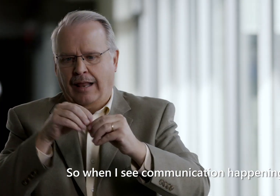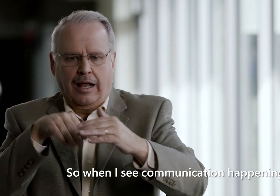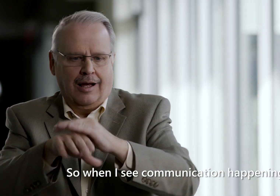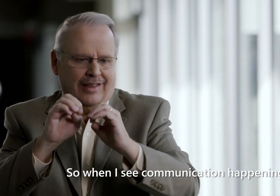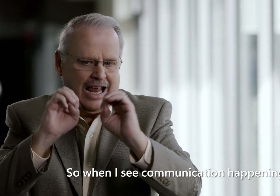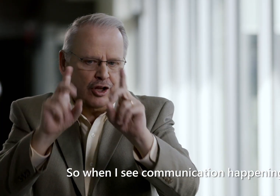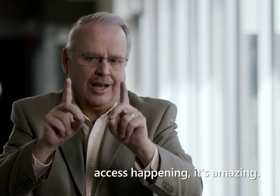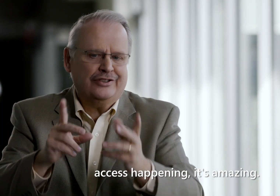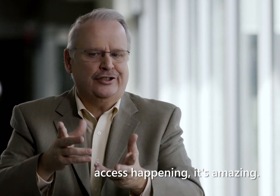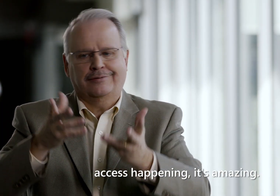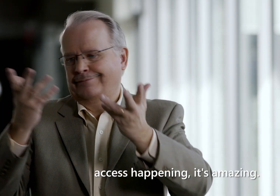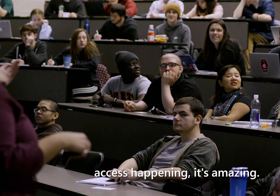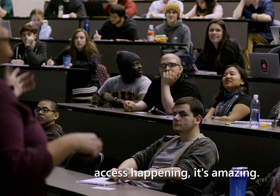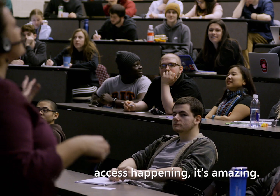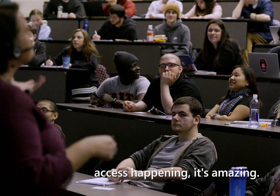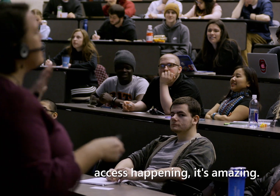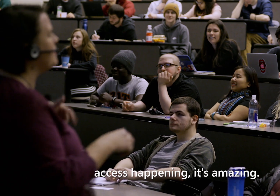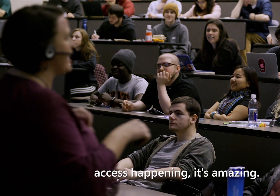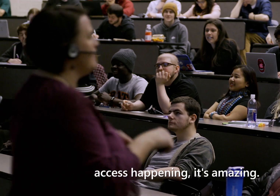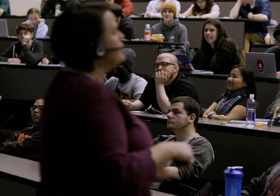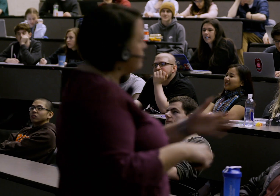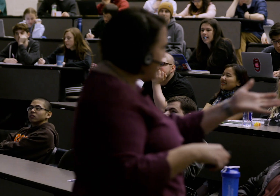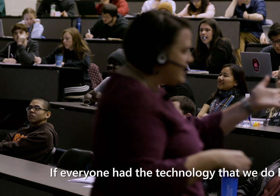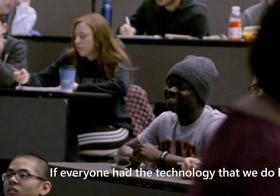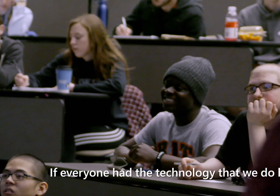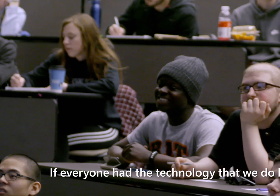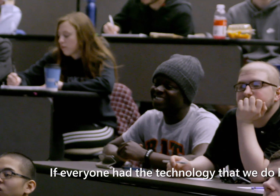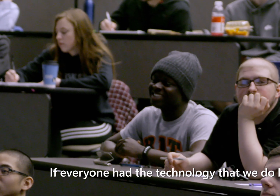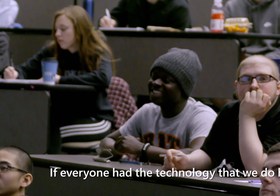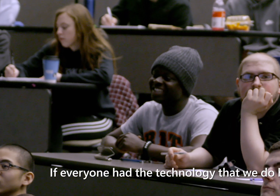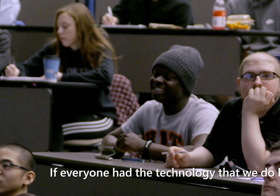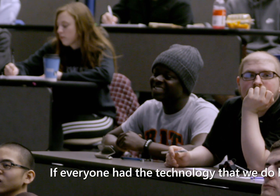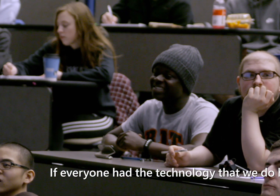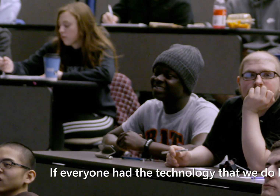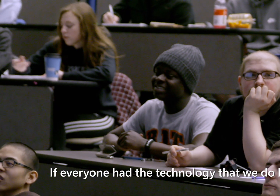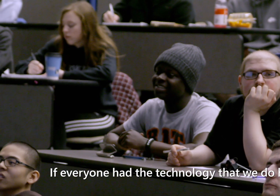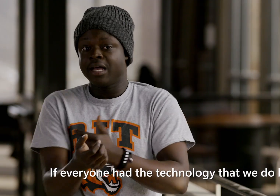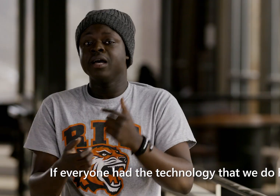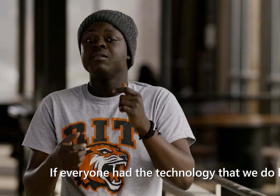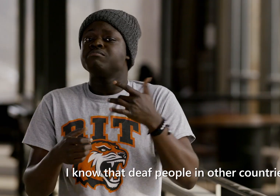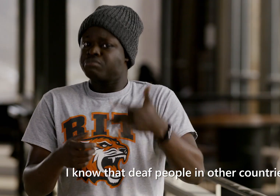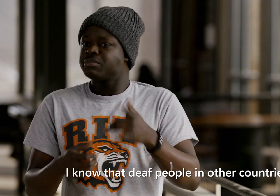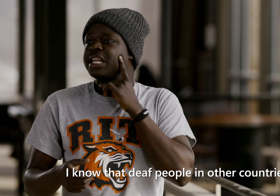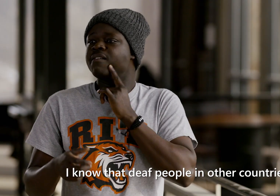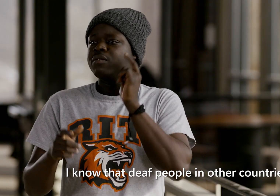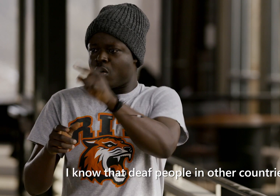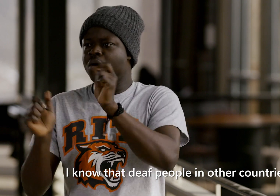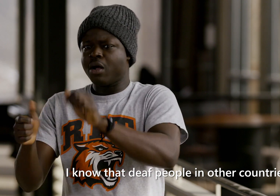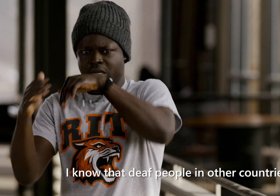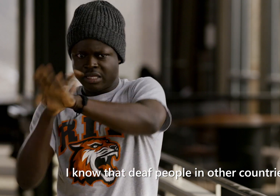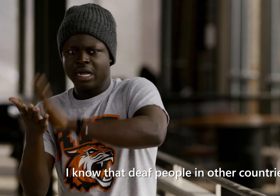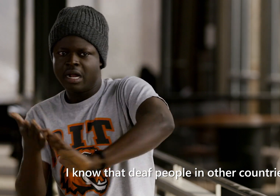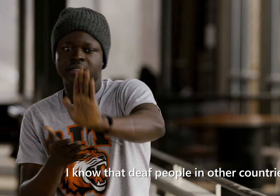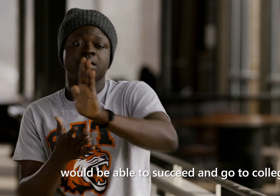communication happening, access happening, it's amazing. If everyone had the technology that we do here, I know that